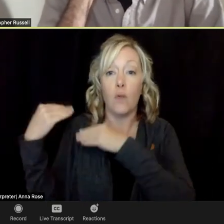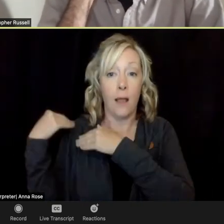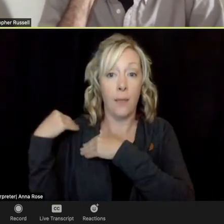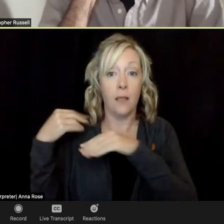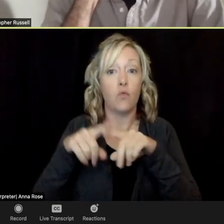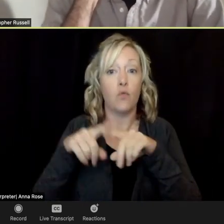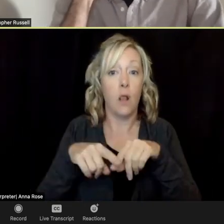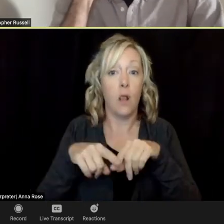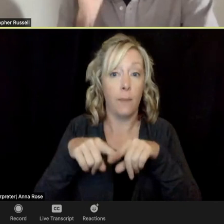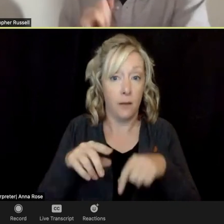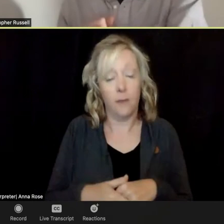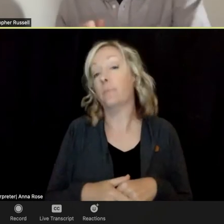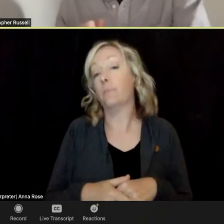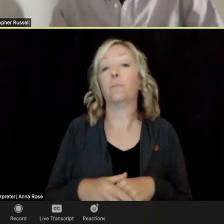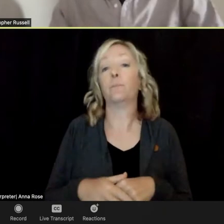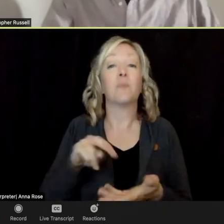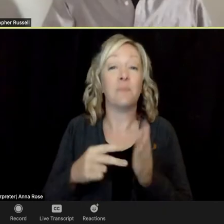pretty reliable.